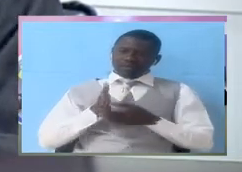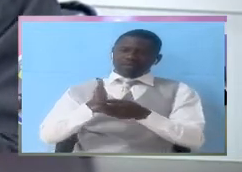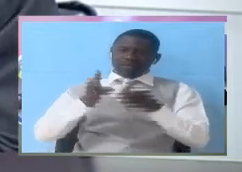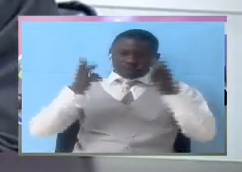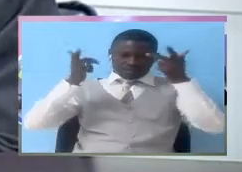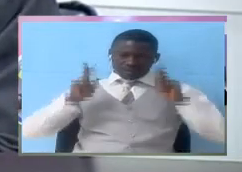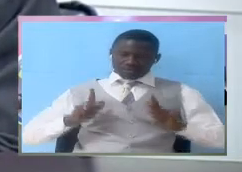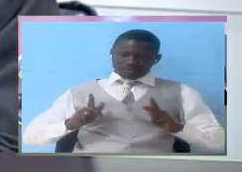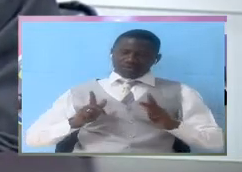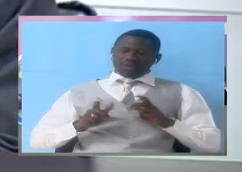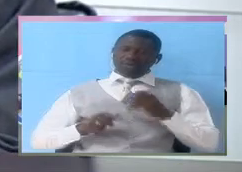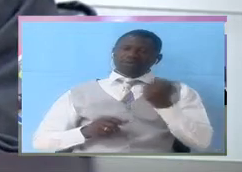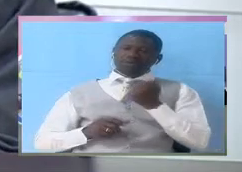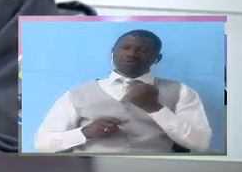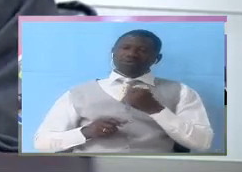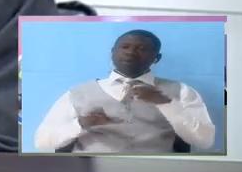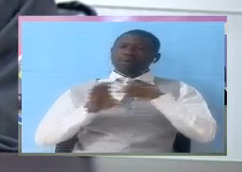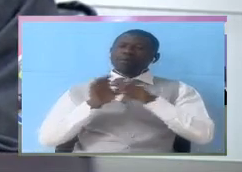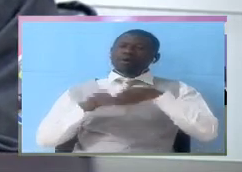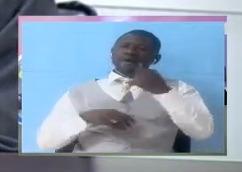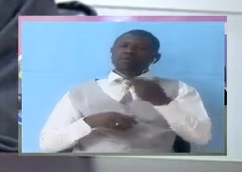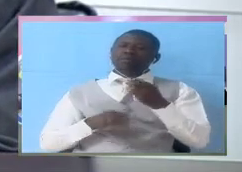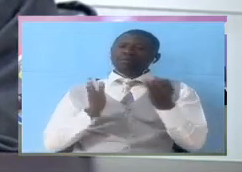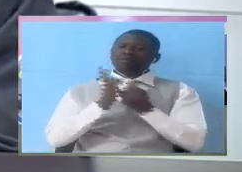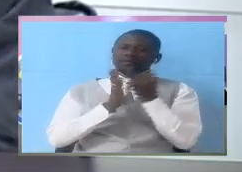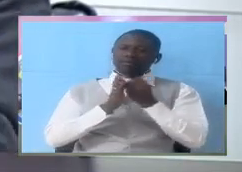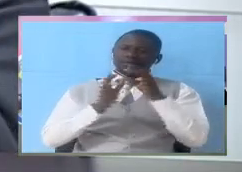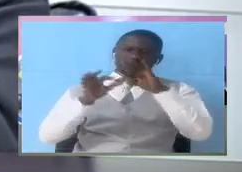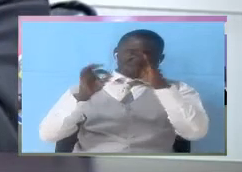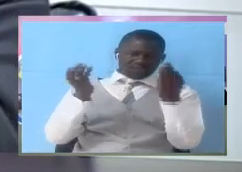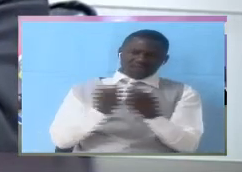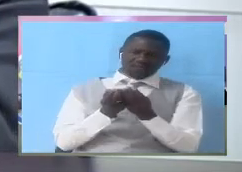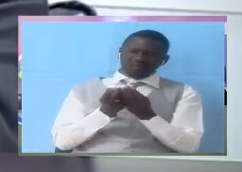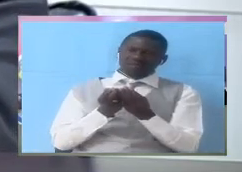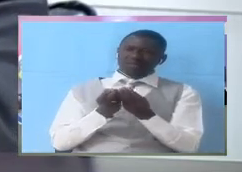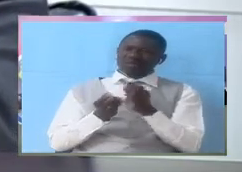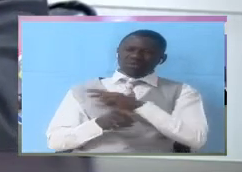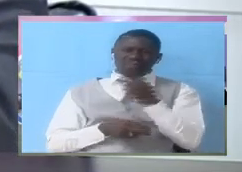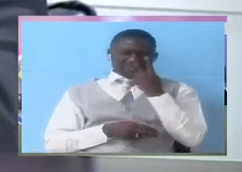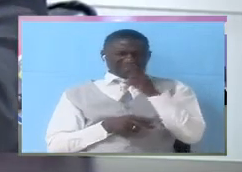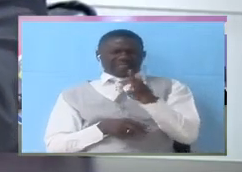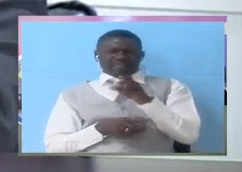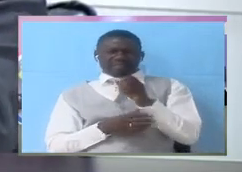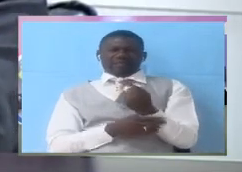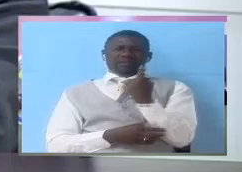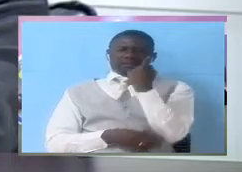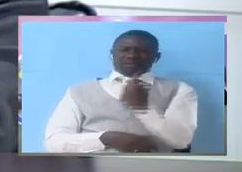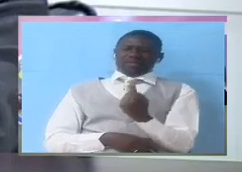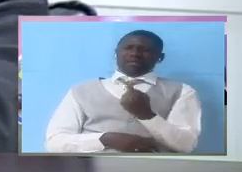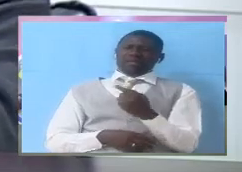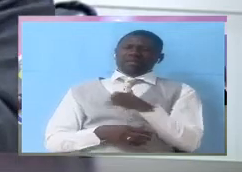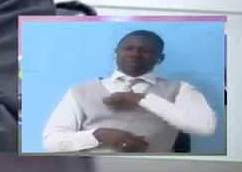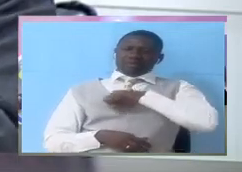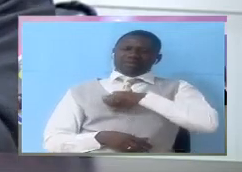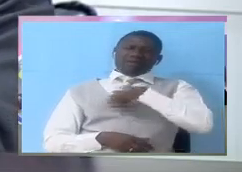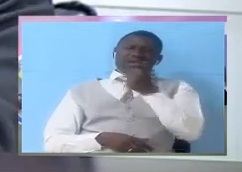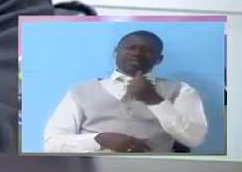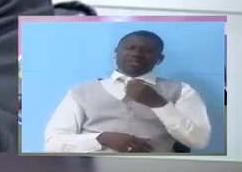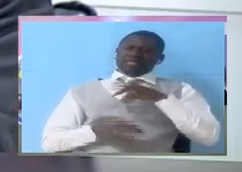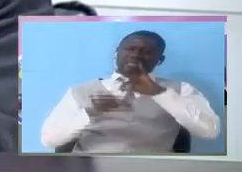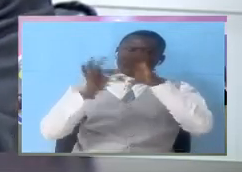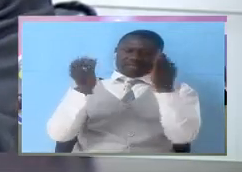officials, members of the panel did not see themselves as a team working together.